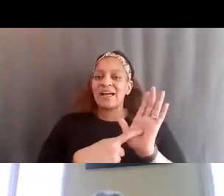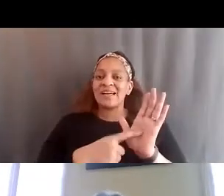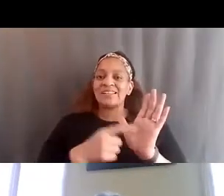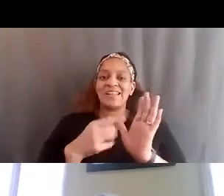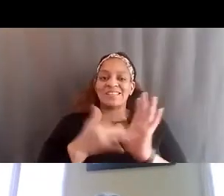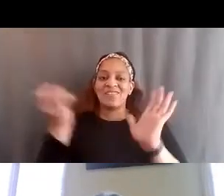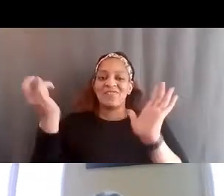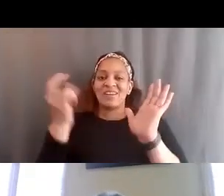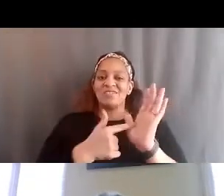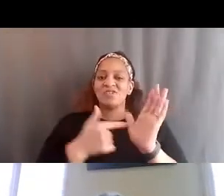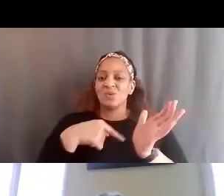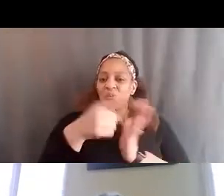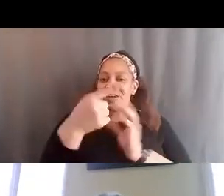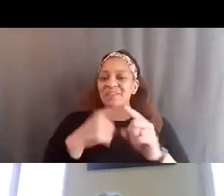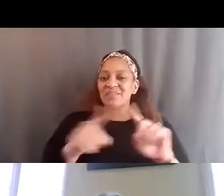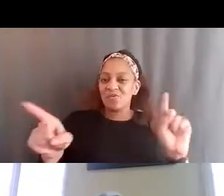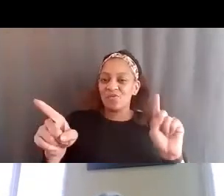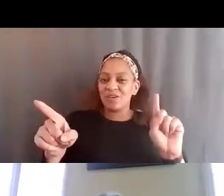slide.